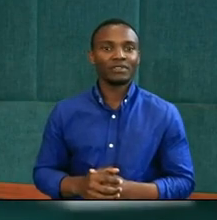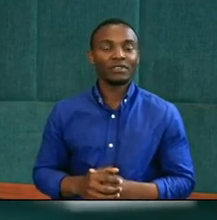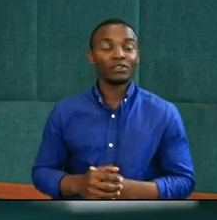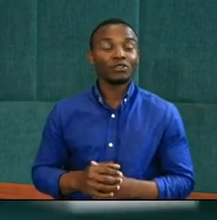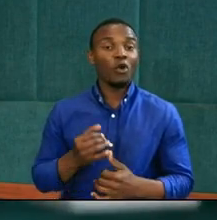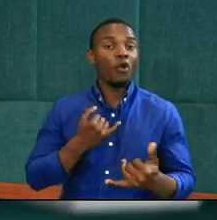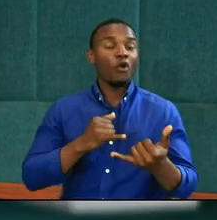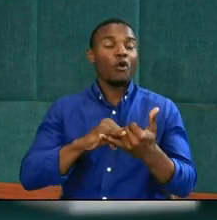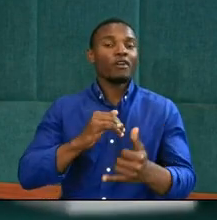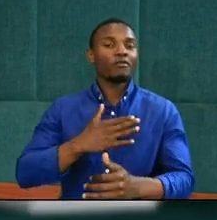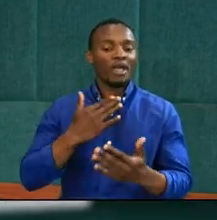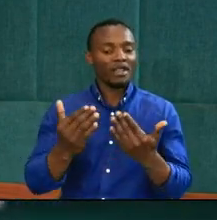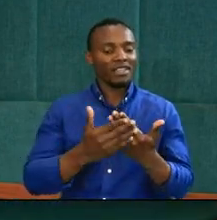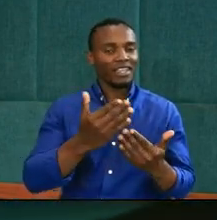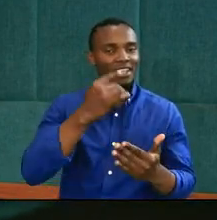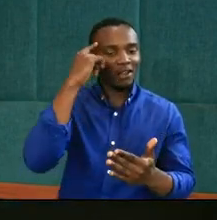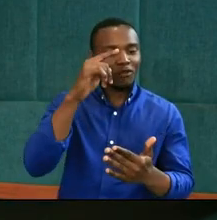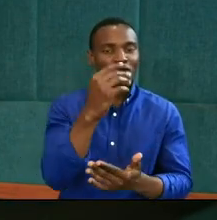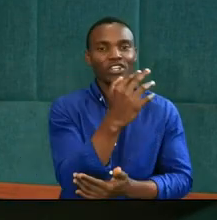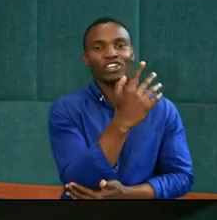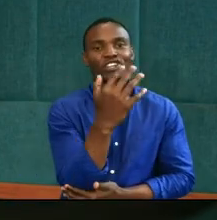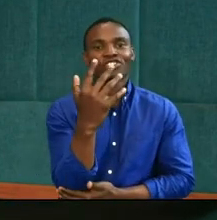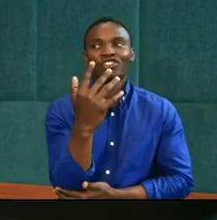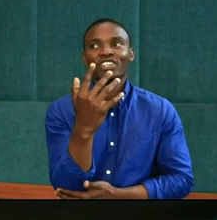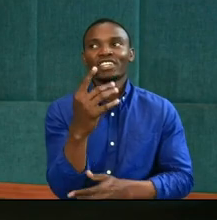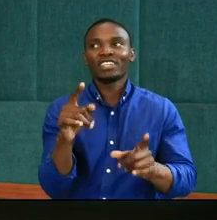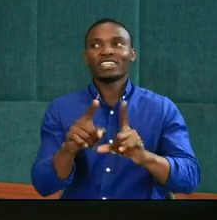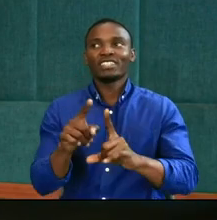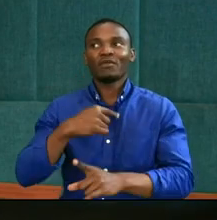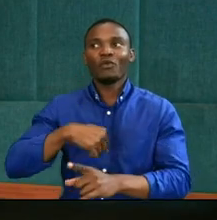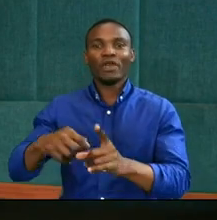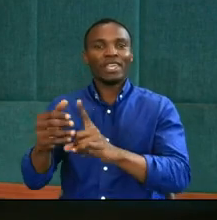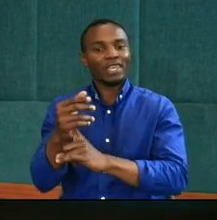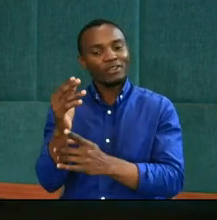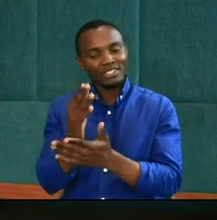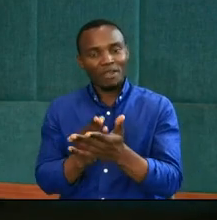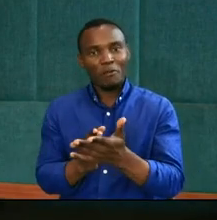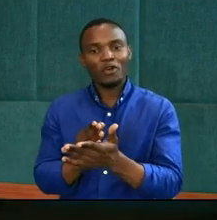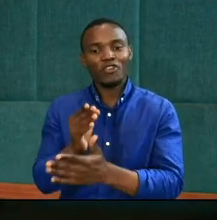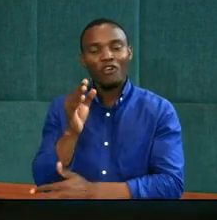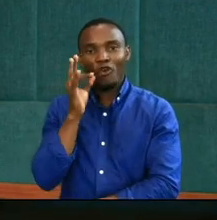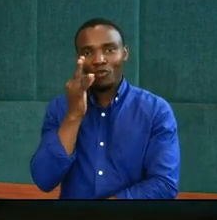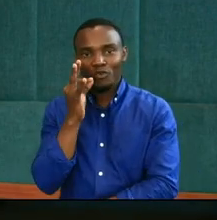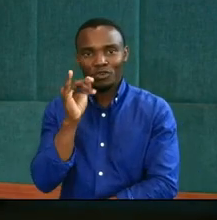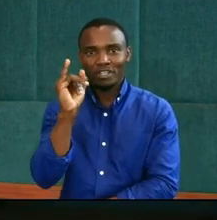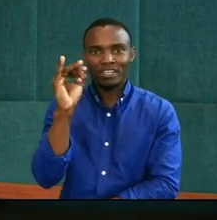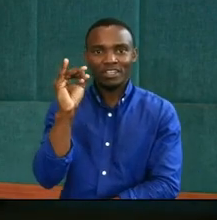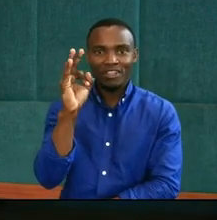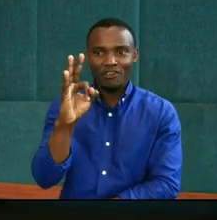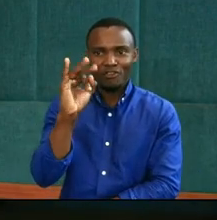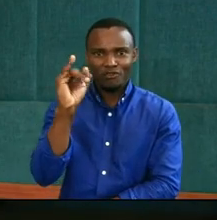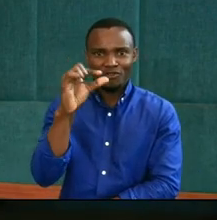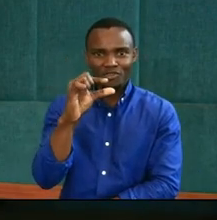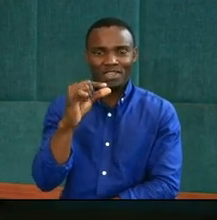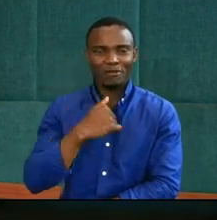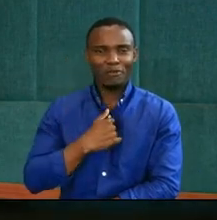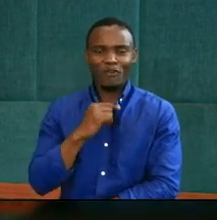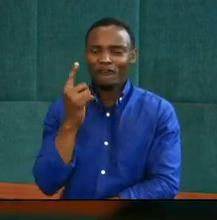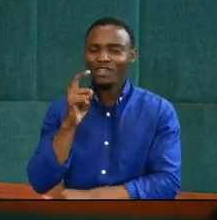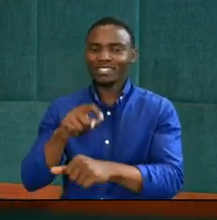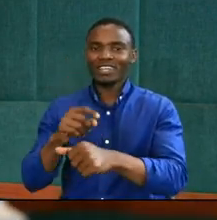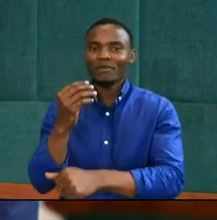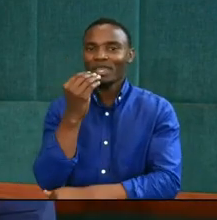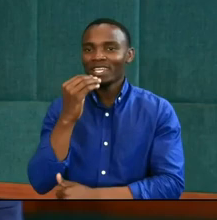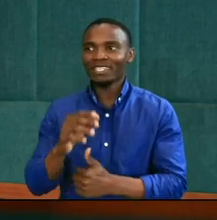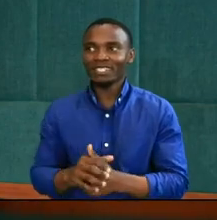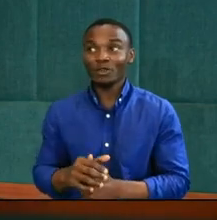So she was able to take care of that fig tree, and we got some figs off of it. The first time I was eating figs, and